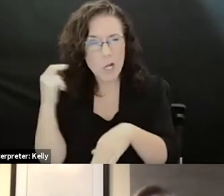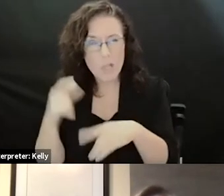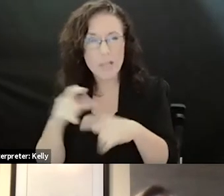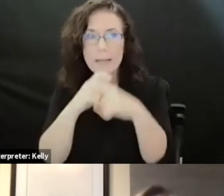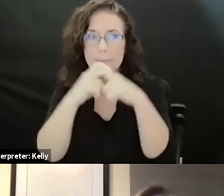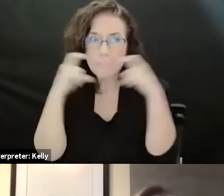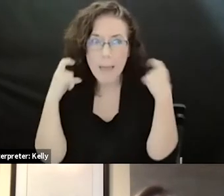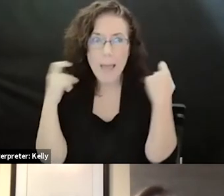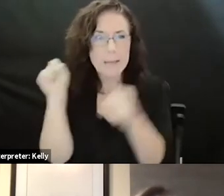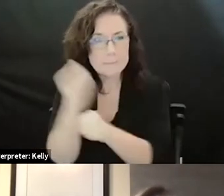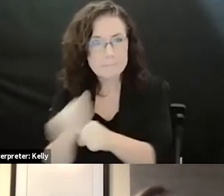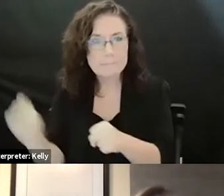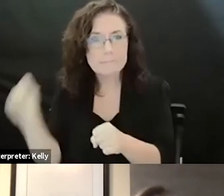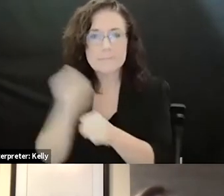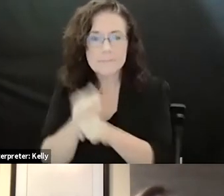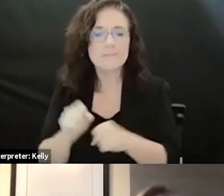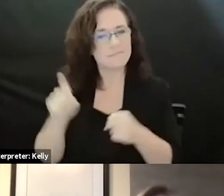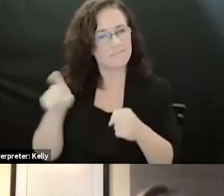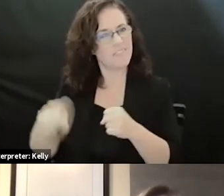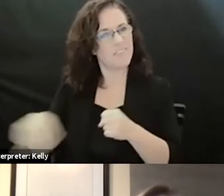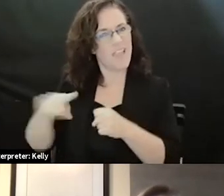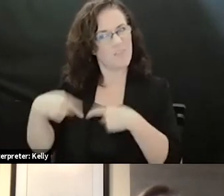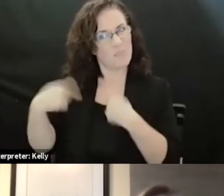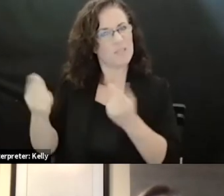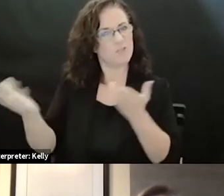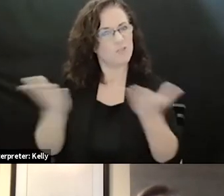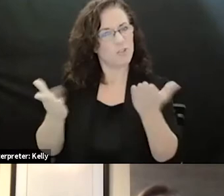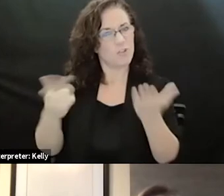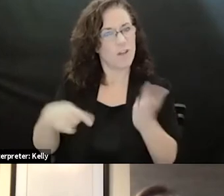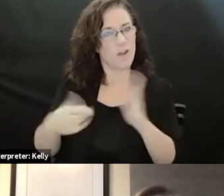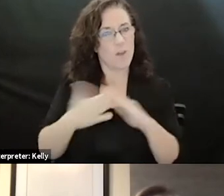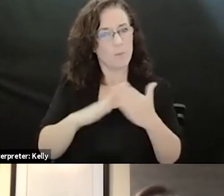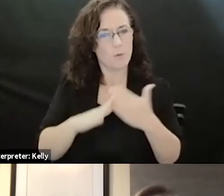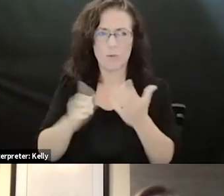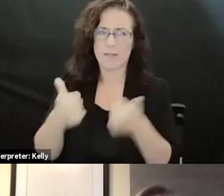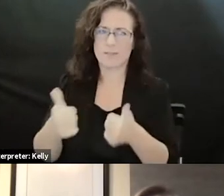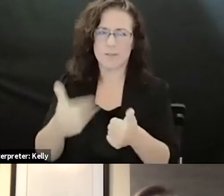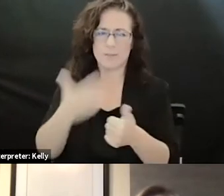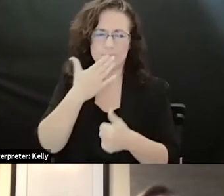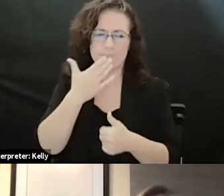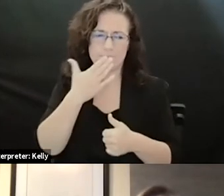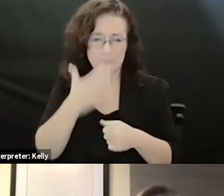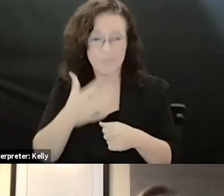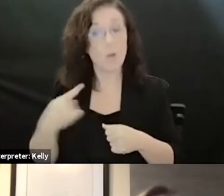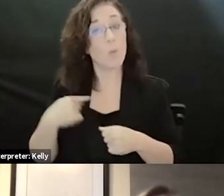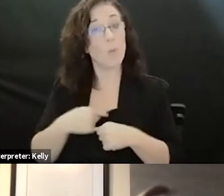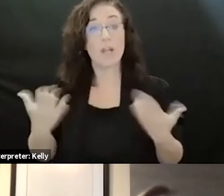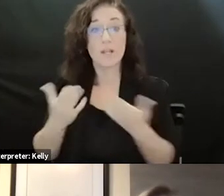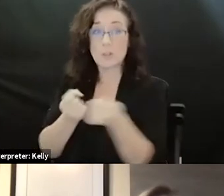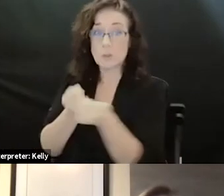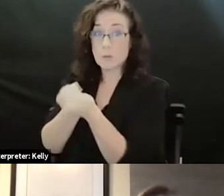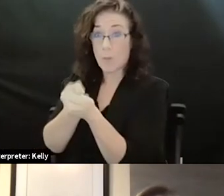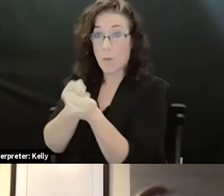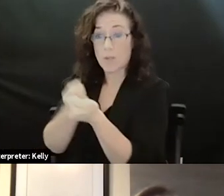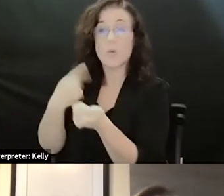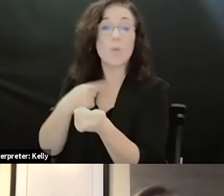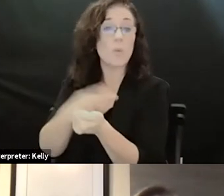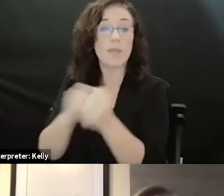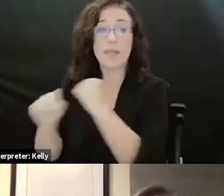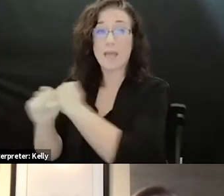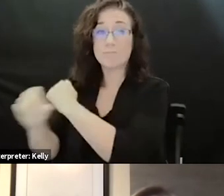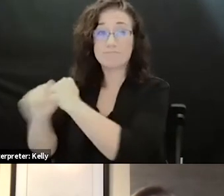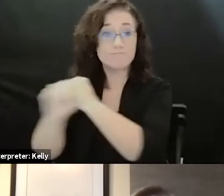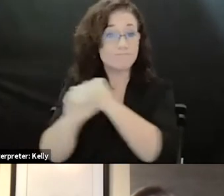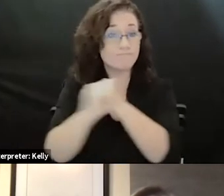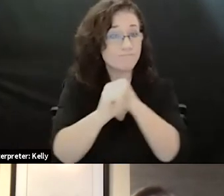to our families and our entire community so keep it up and we're here to support and uh help get the word out of the meals again just so